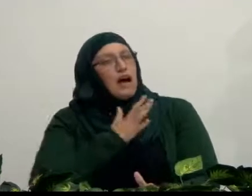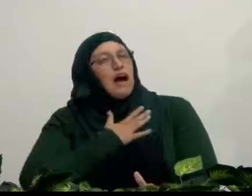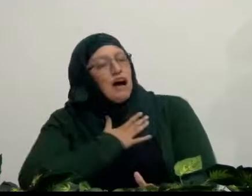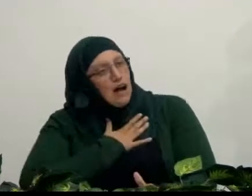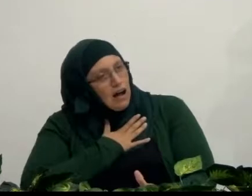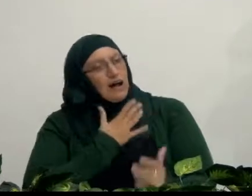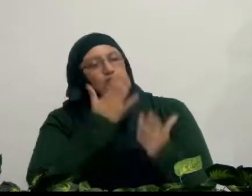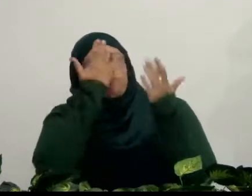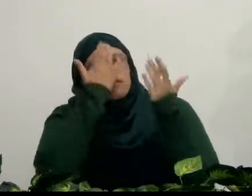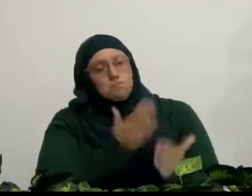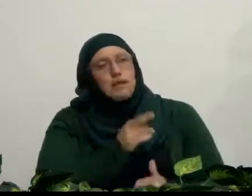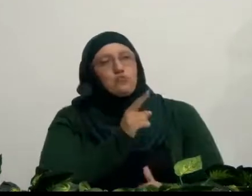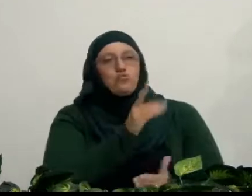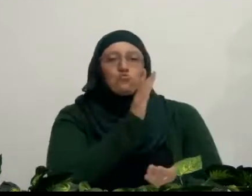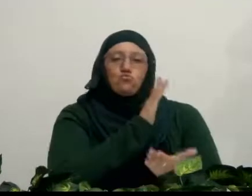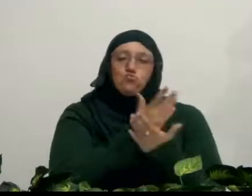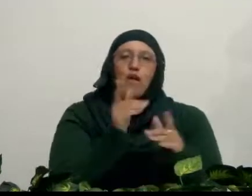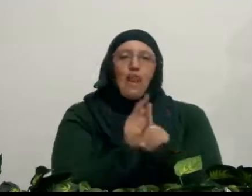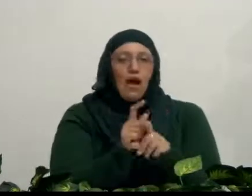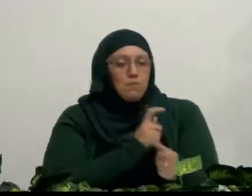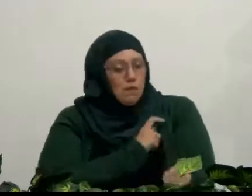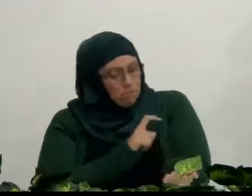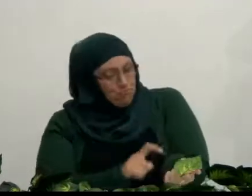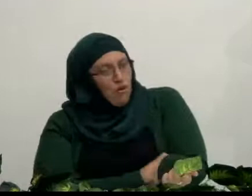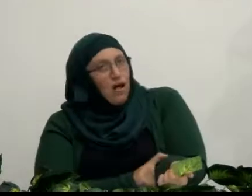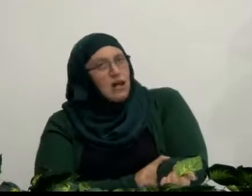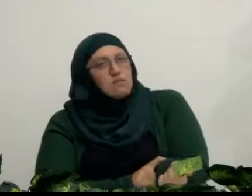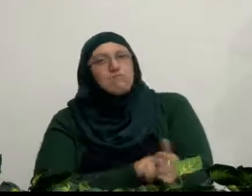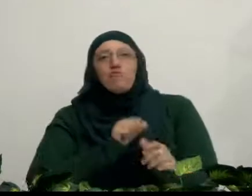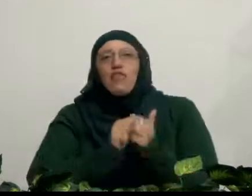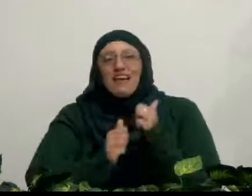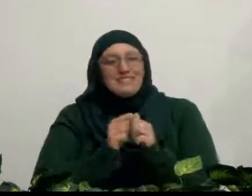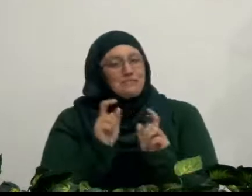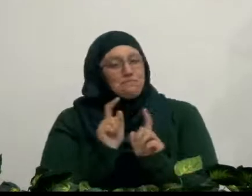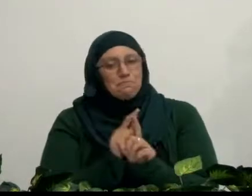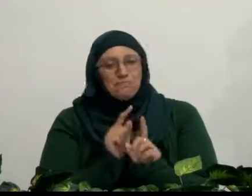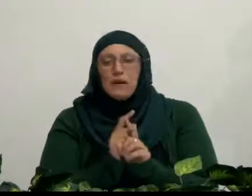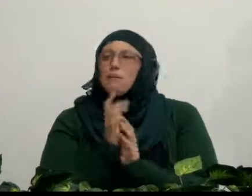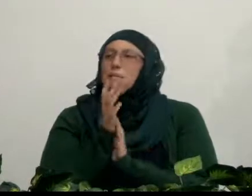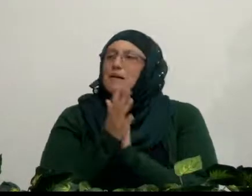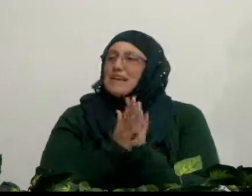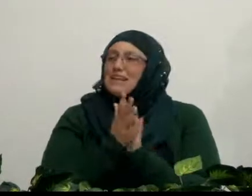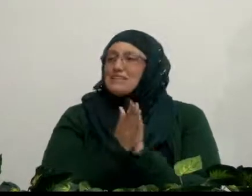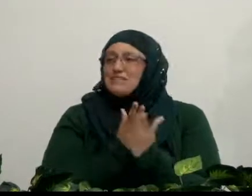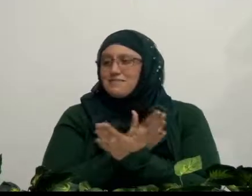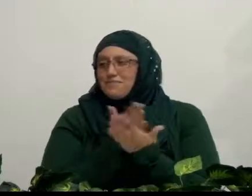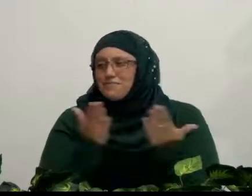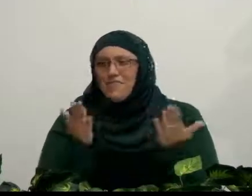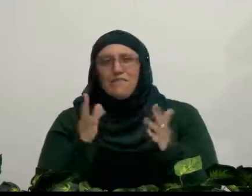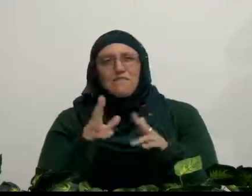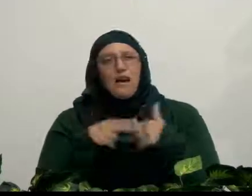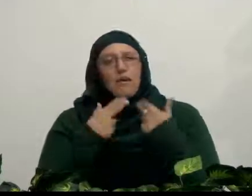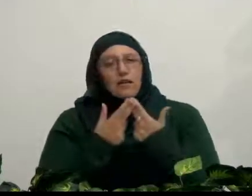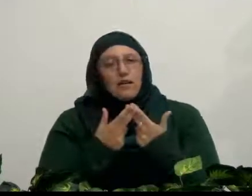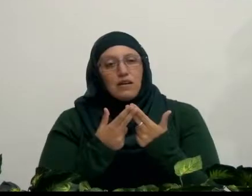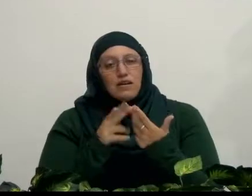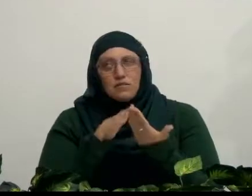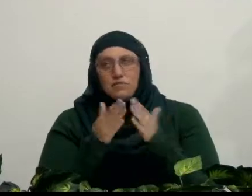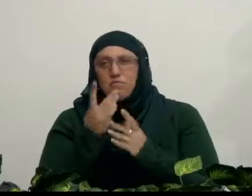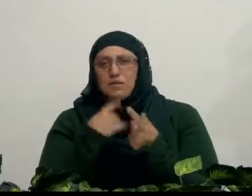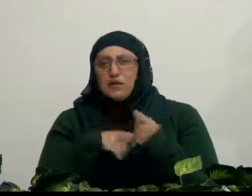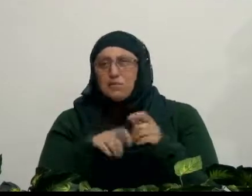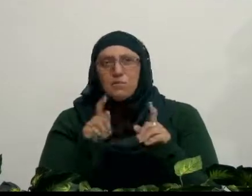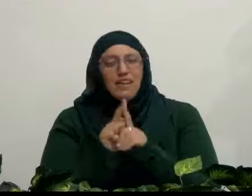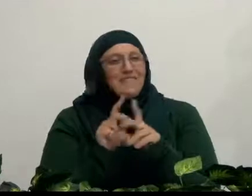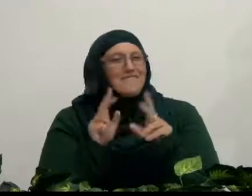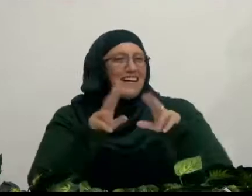you respectfully as I the respect that I give to my brother. Hence, members of the community become like a family.